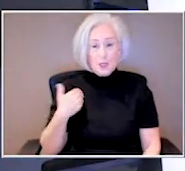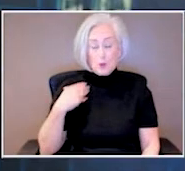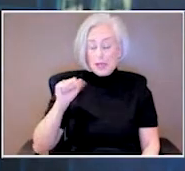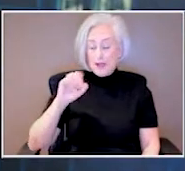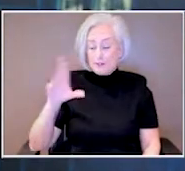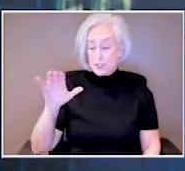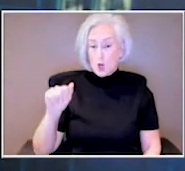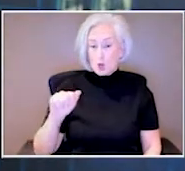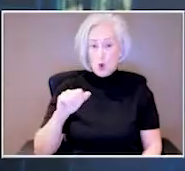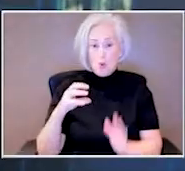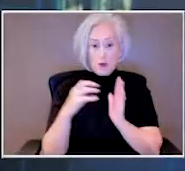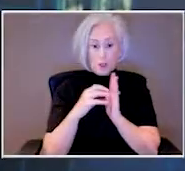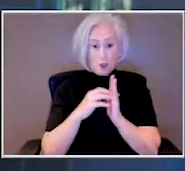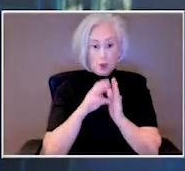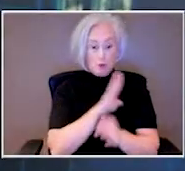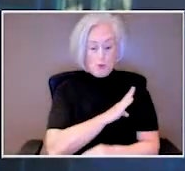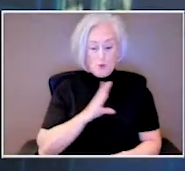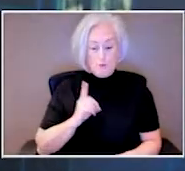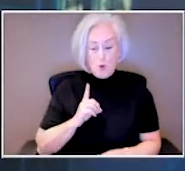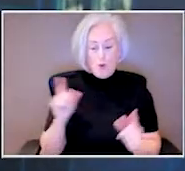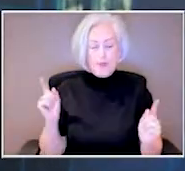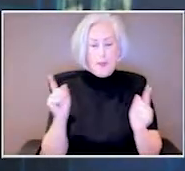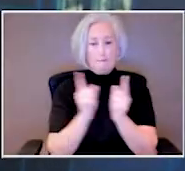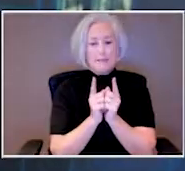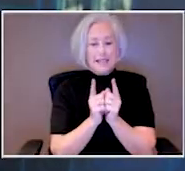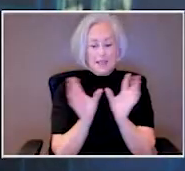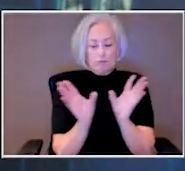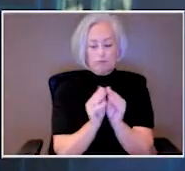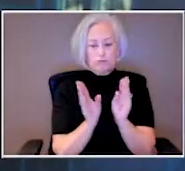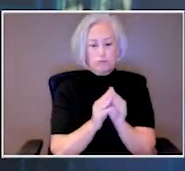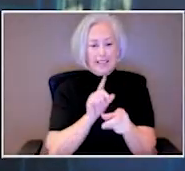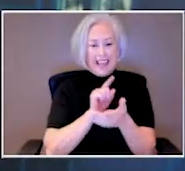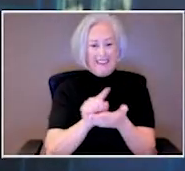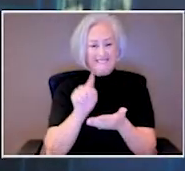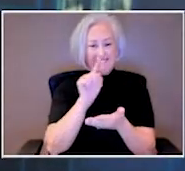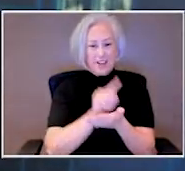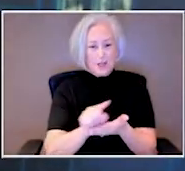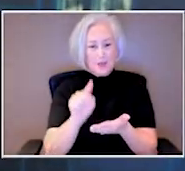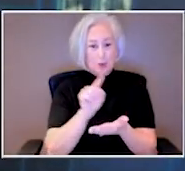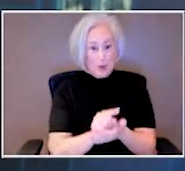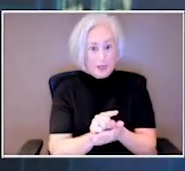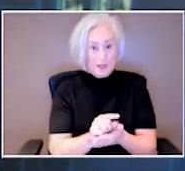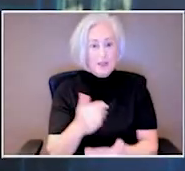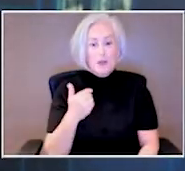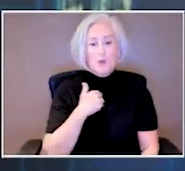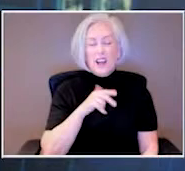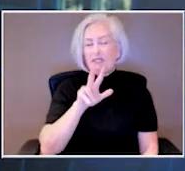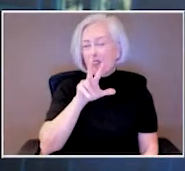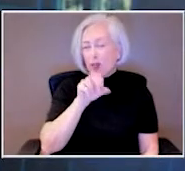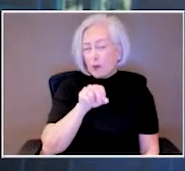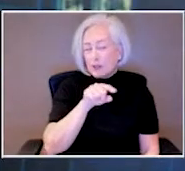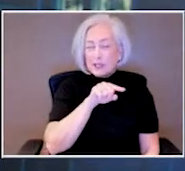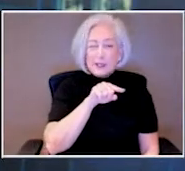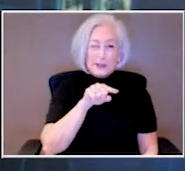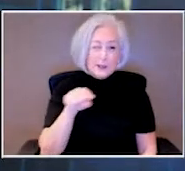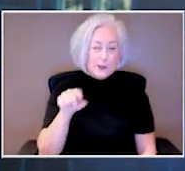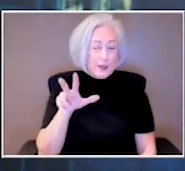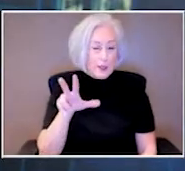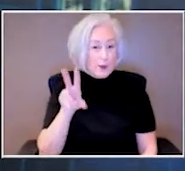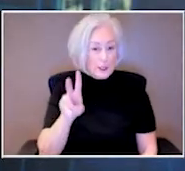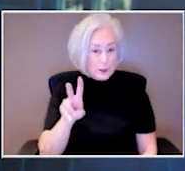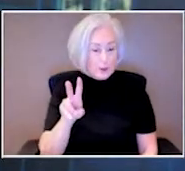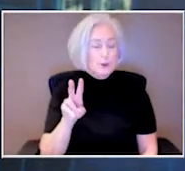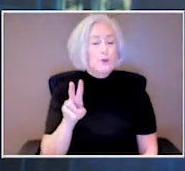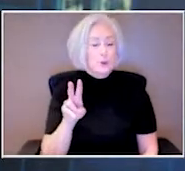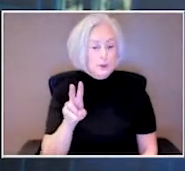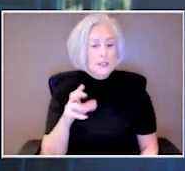every single week, and it's attended to by about 30 to 32 healthcare personnel in our